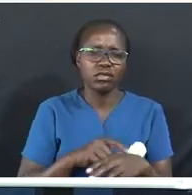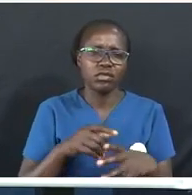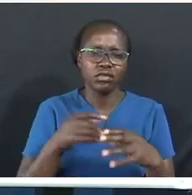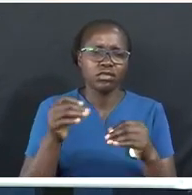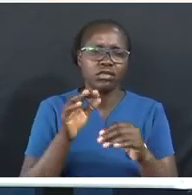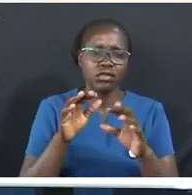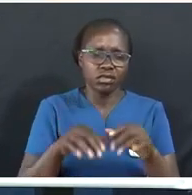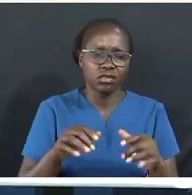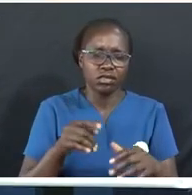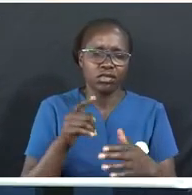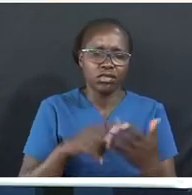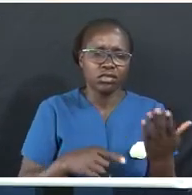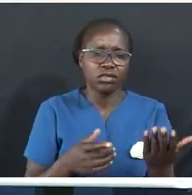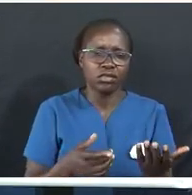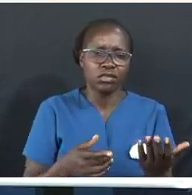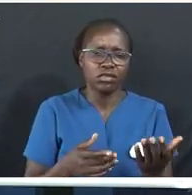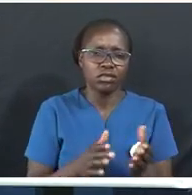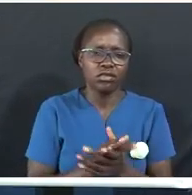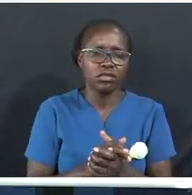Just shout, what time do you think?